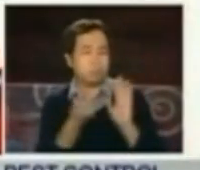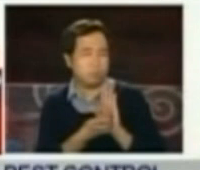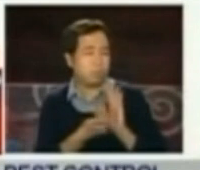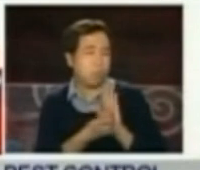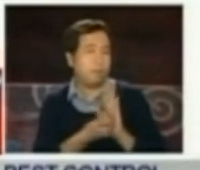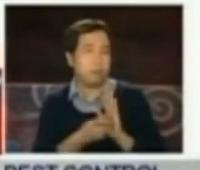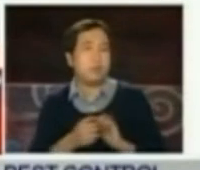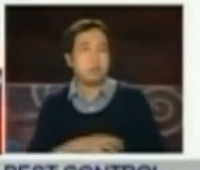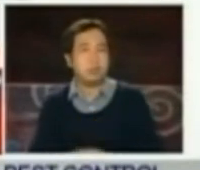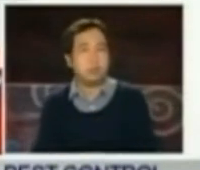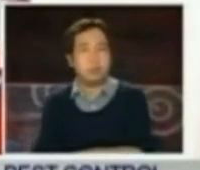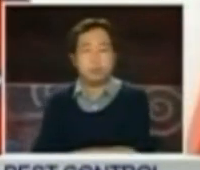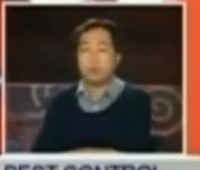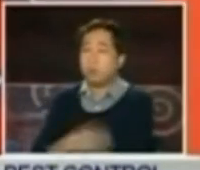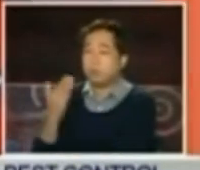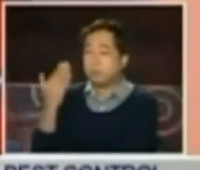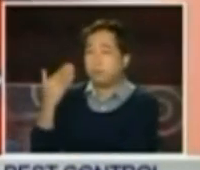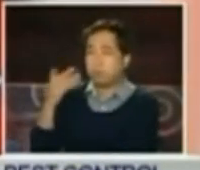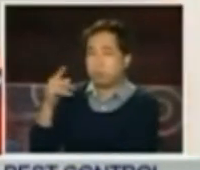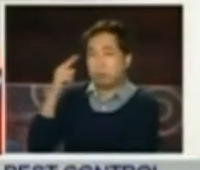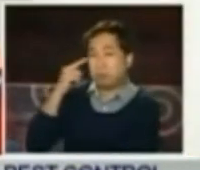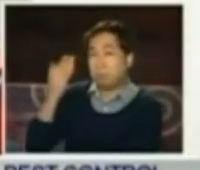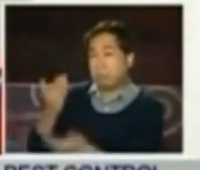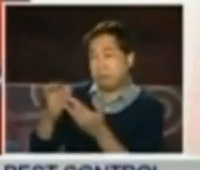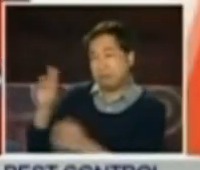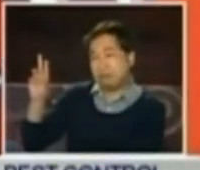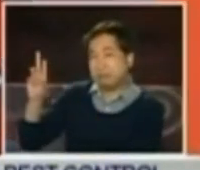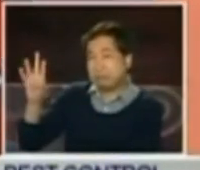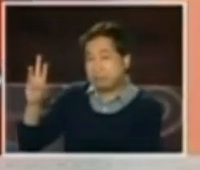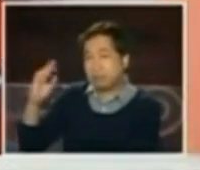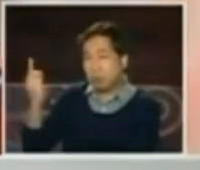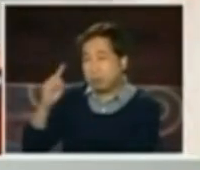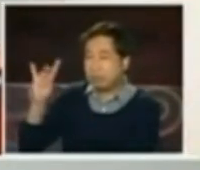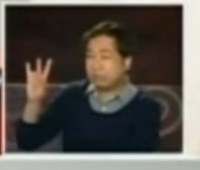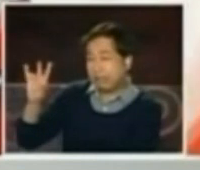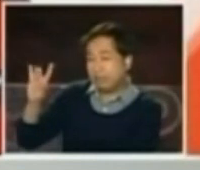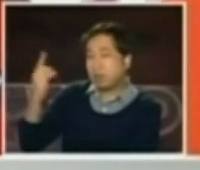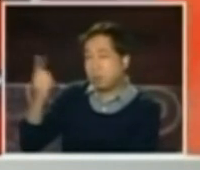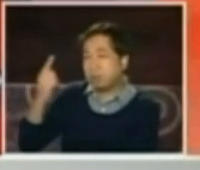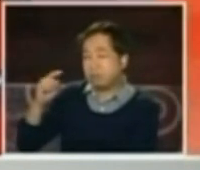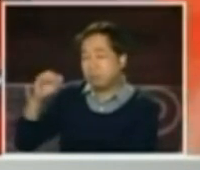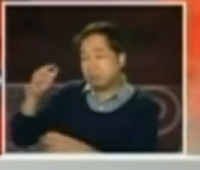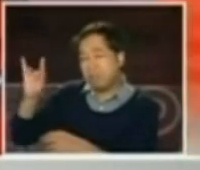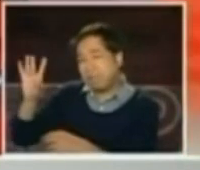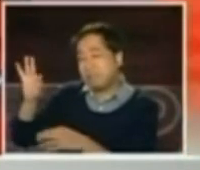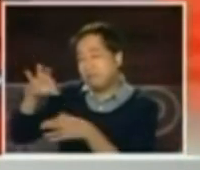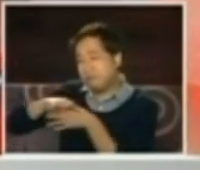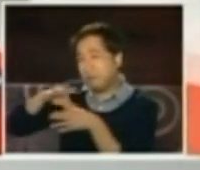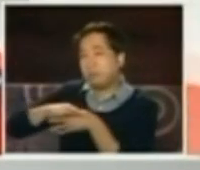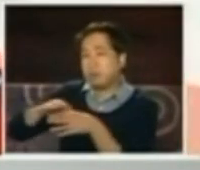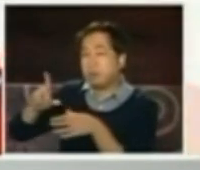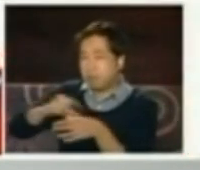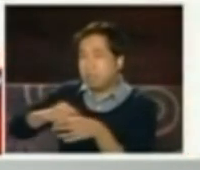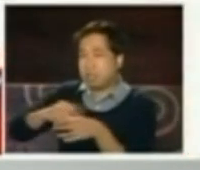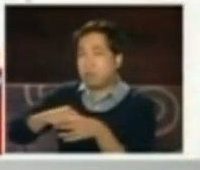Maliwanag. Maliwanag. Because before, the thinking was 16-something, 17-something, 18-something. Mm-hmm. Pero yung pala, umabot ng 20. We are